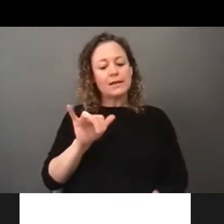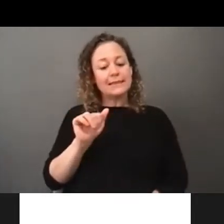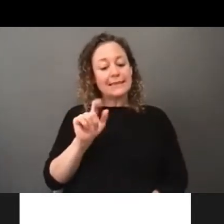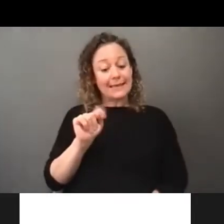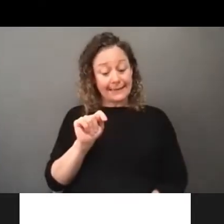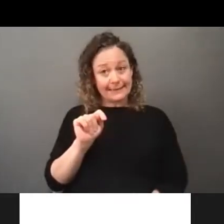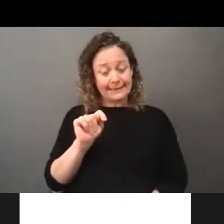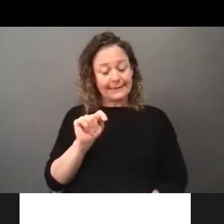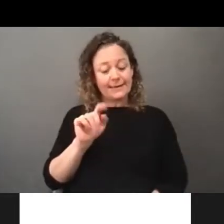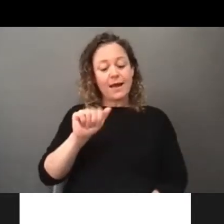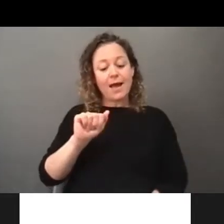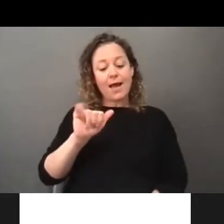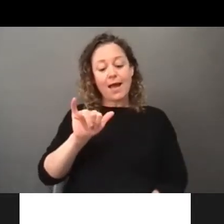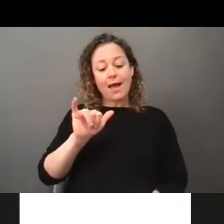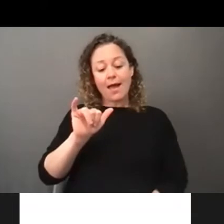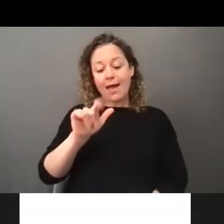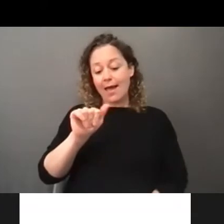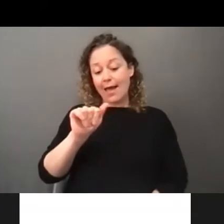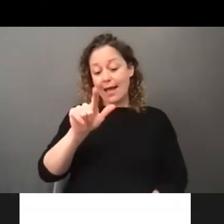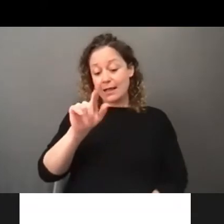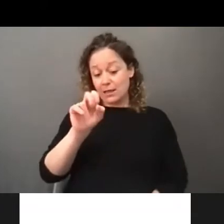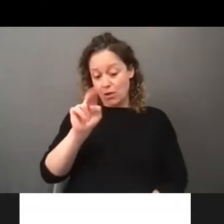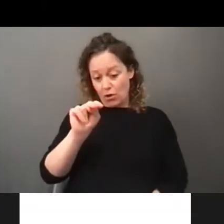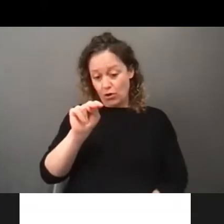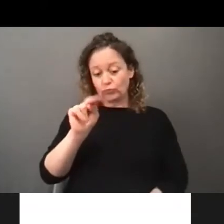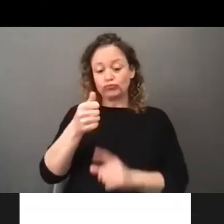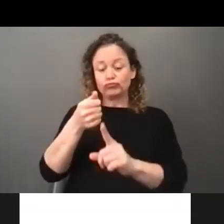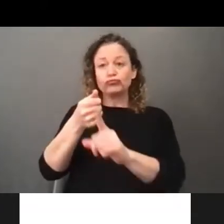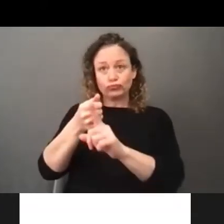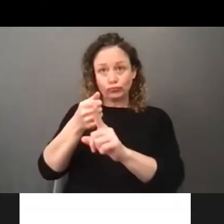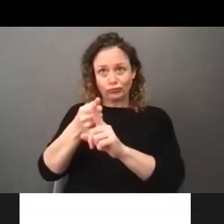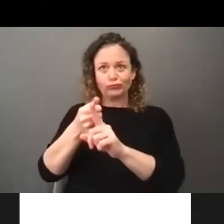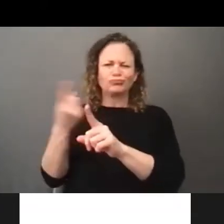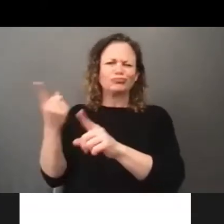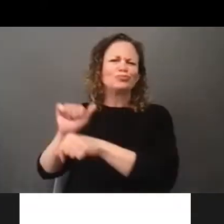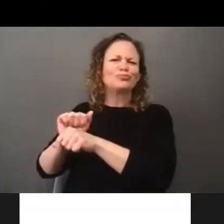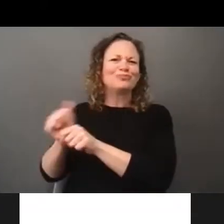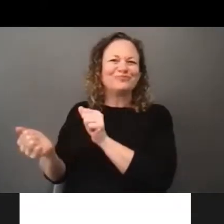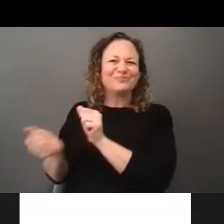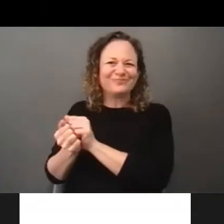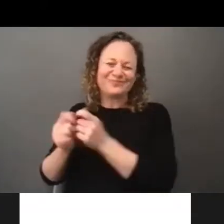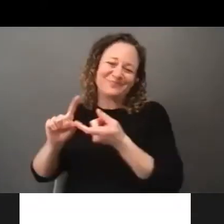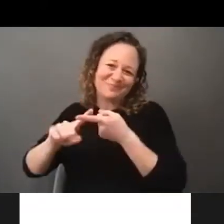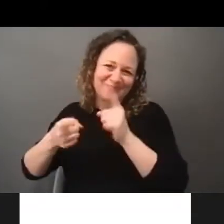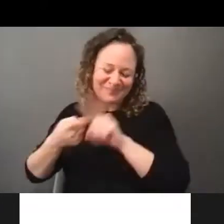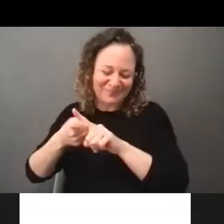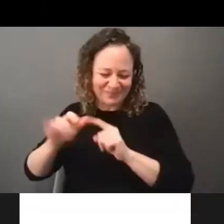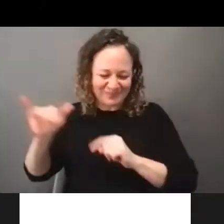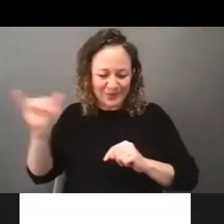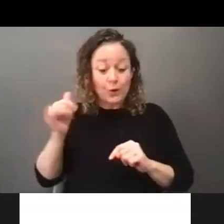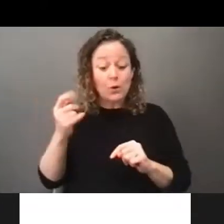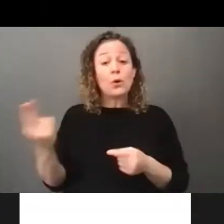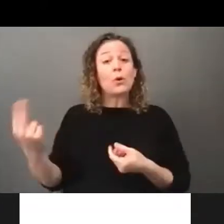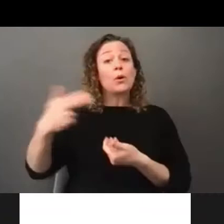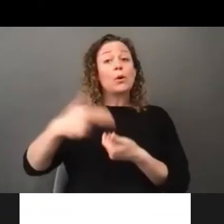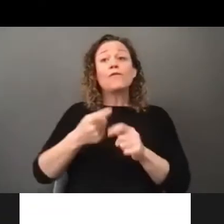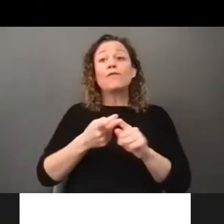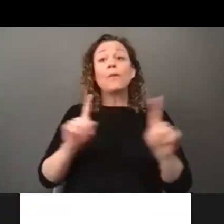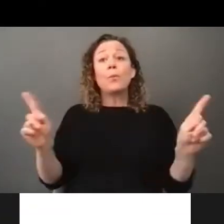Liat Alon is a friend and a colleague, and she's joining us today from Israel.